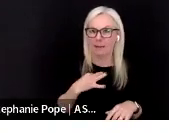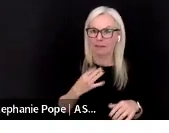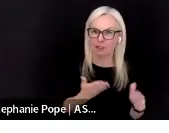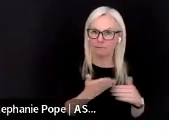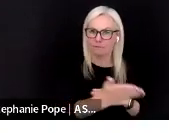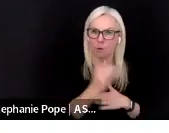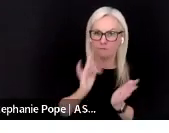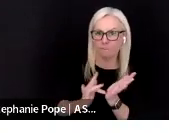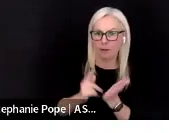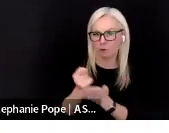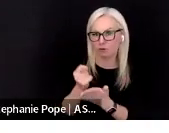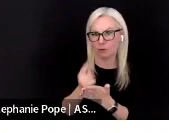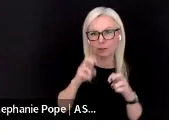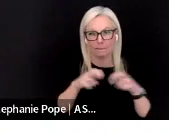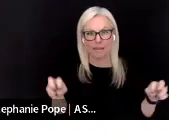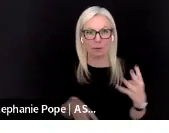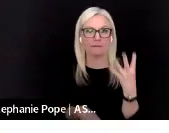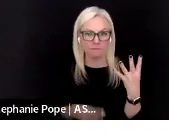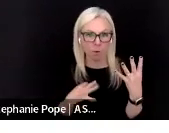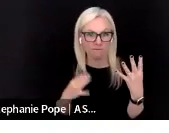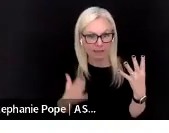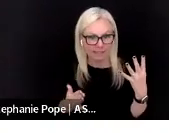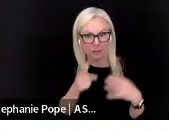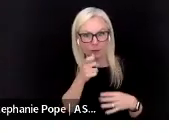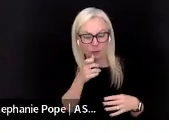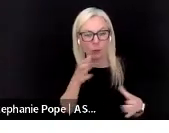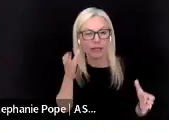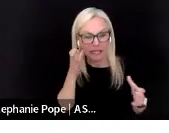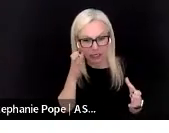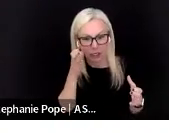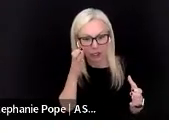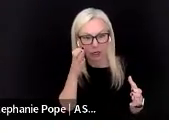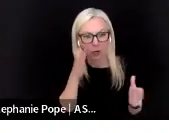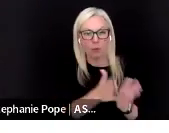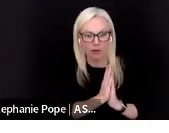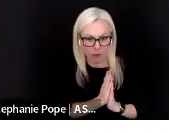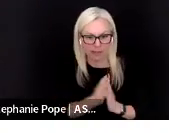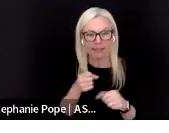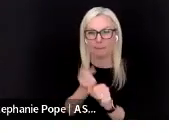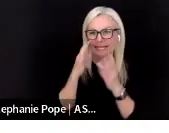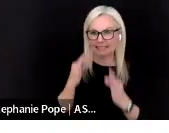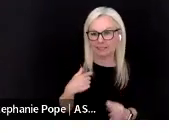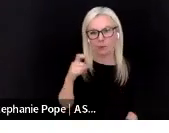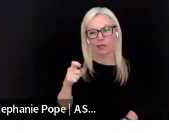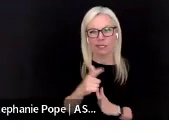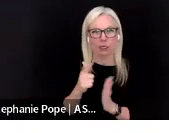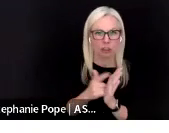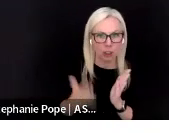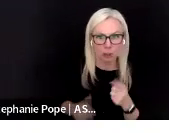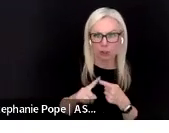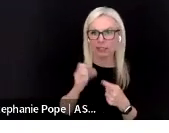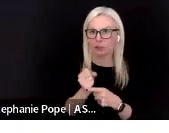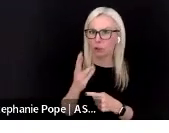for medical treatment to a panel of 4 volunteers who hear the request and make a decision. We need attorneys,